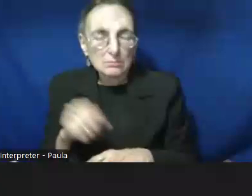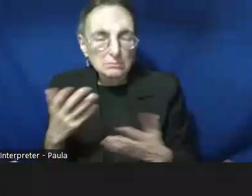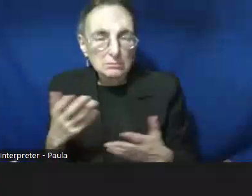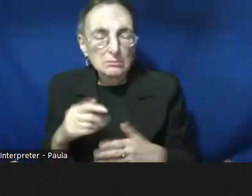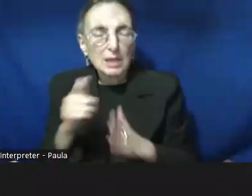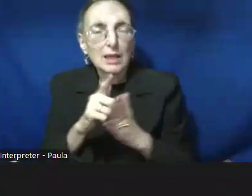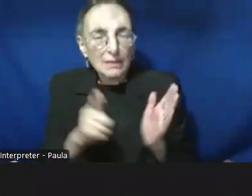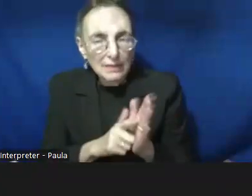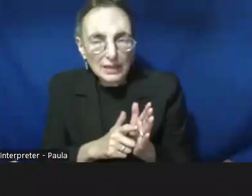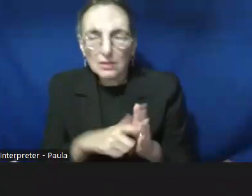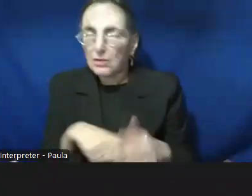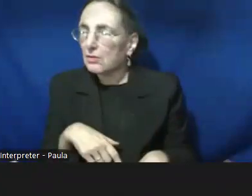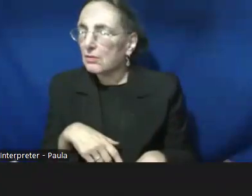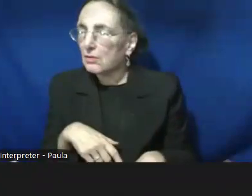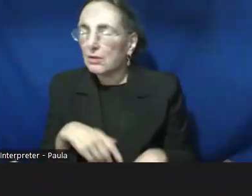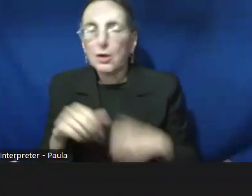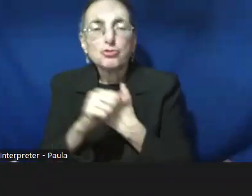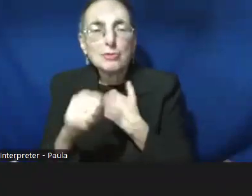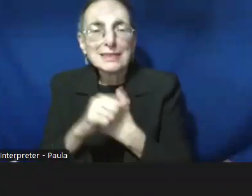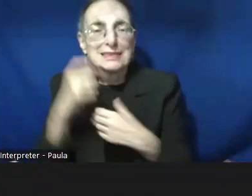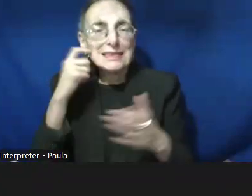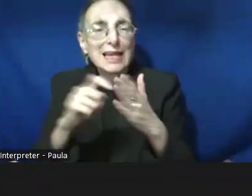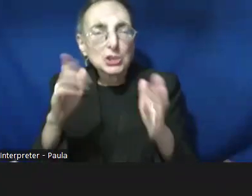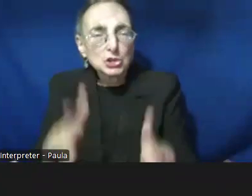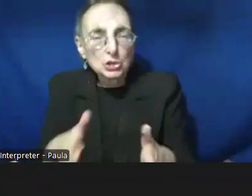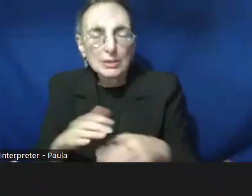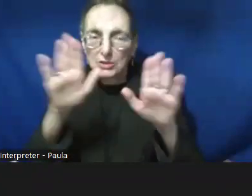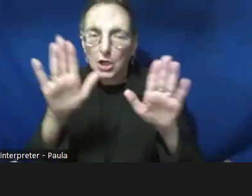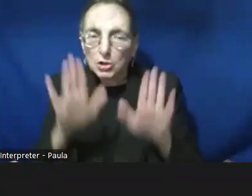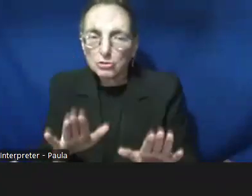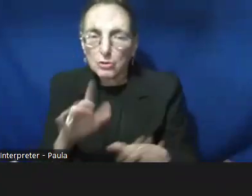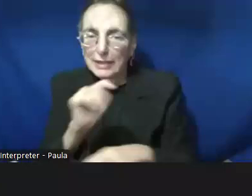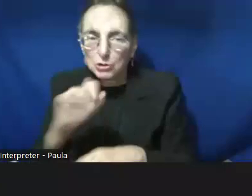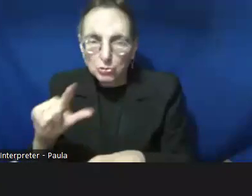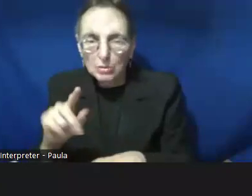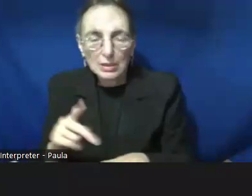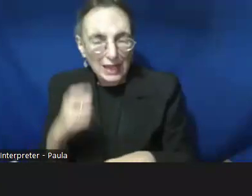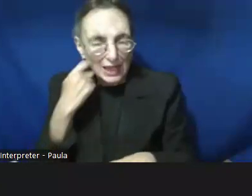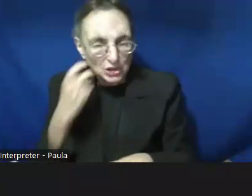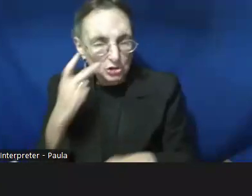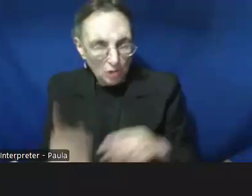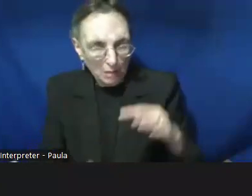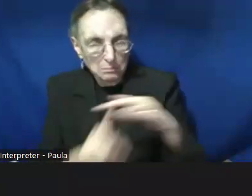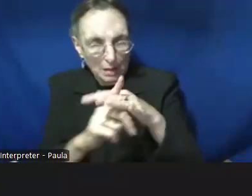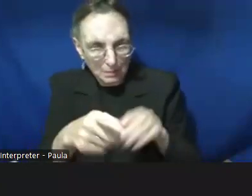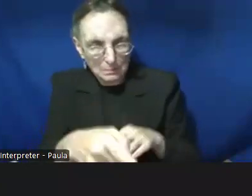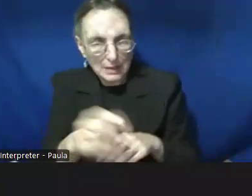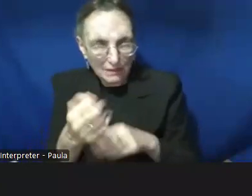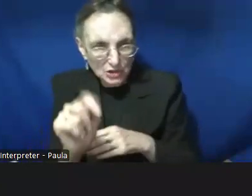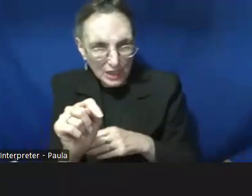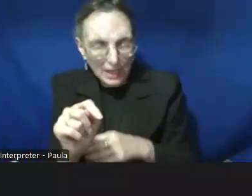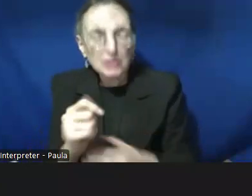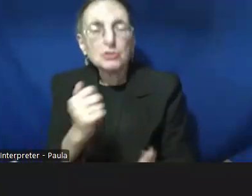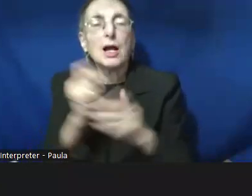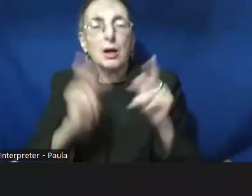legal risk detector, elder risk detector is a really great tool. I just saw it pop up in the chat for helping people to identify their legal issues.